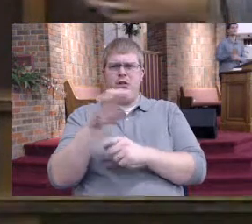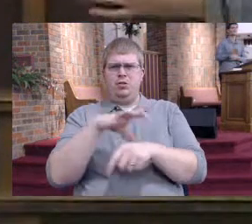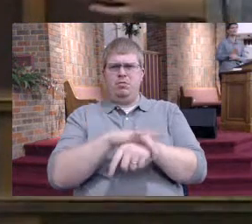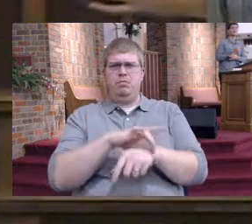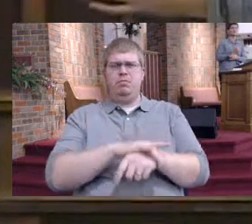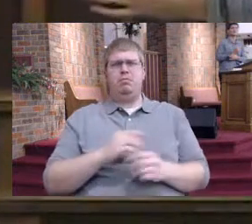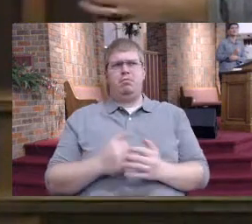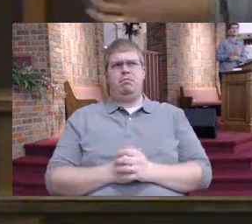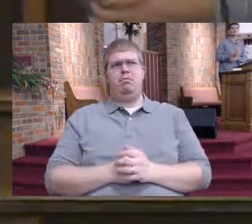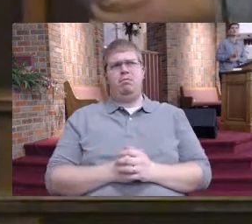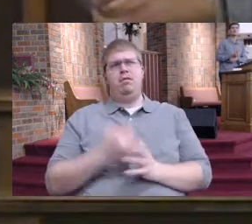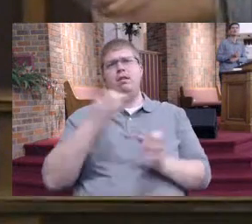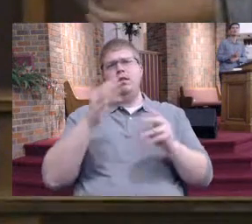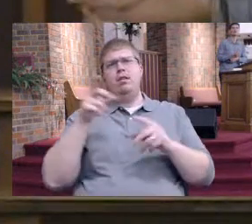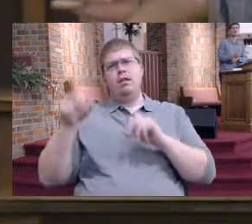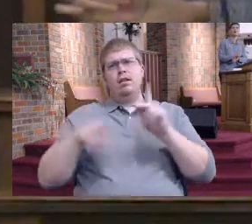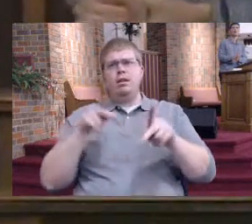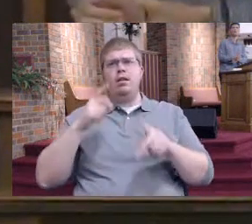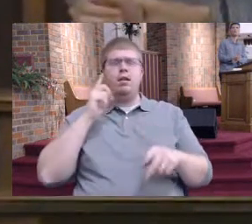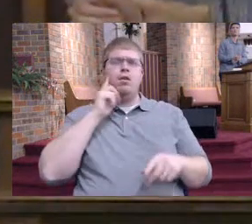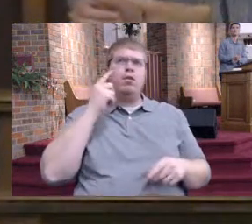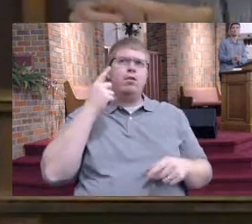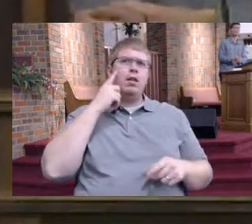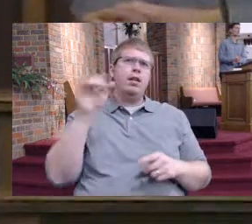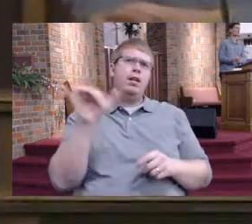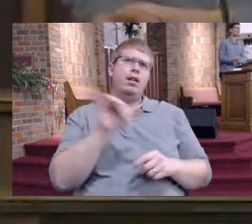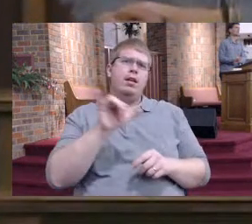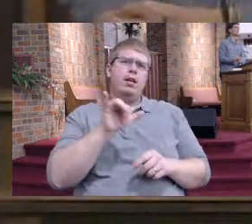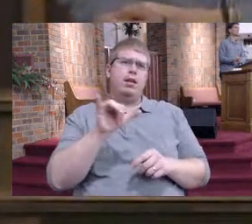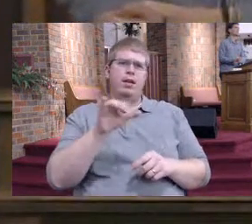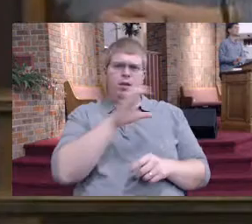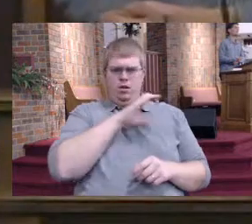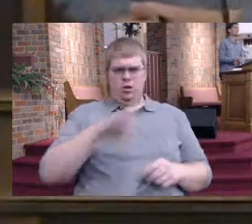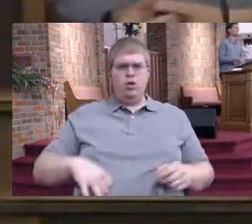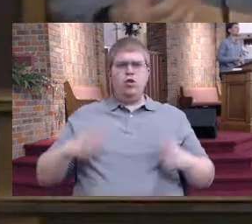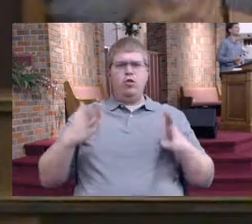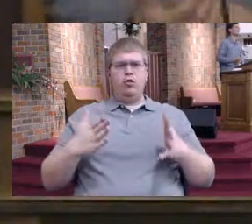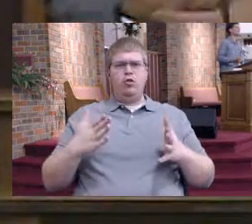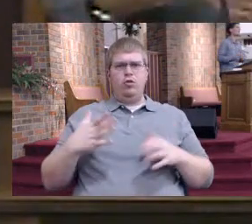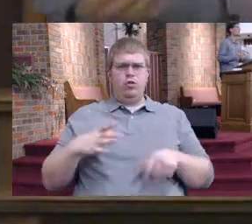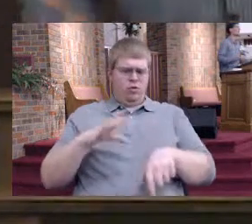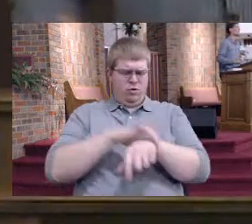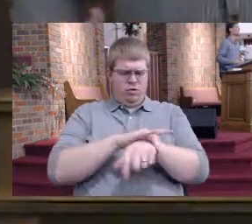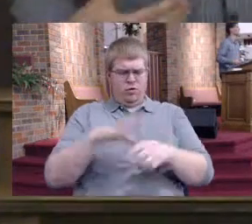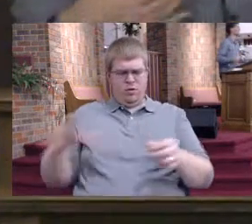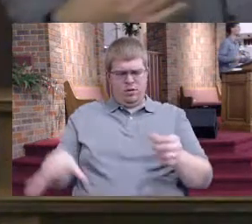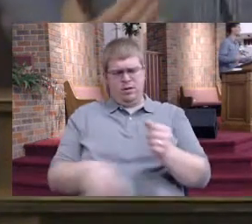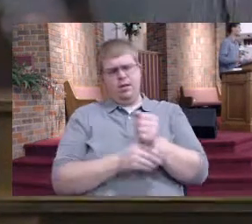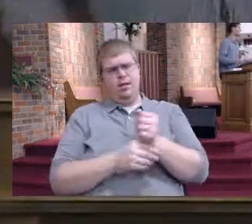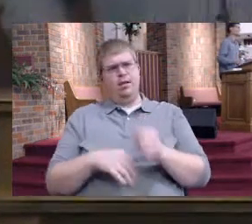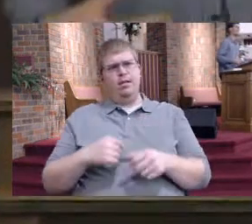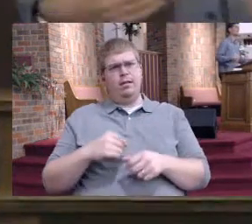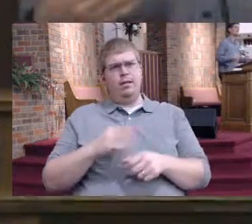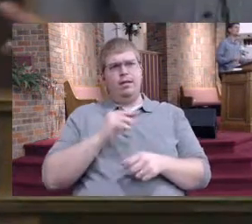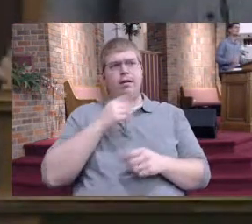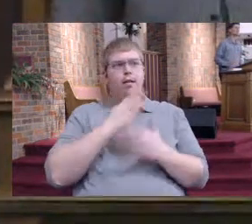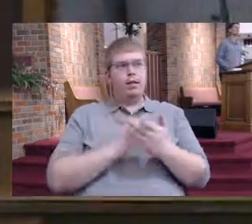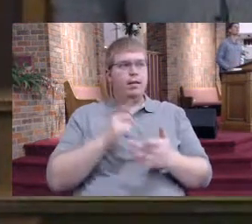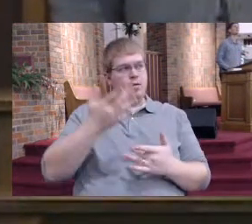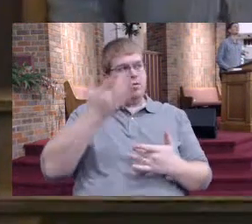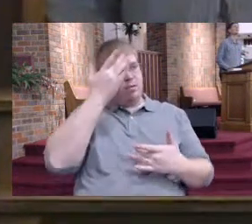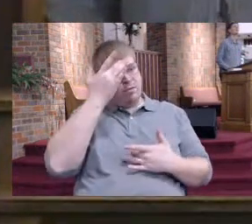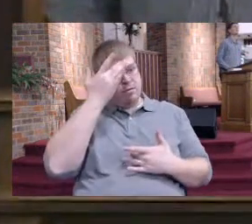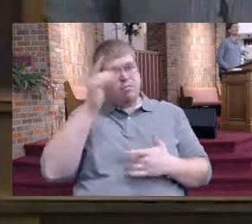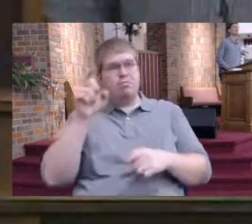sort of treat Christianity as a charm on their charm bracelet. So that when there's a problem, when somebody gets sick, when they need